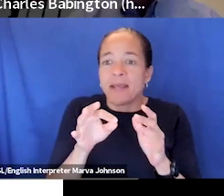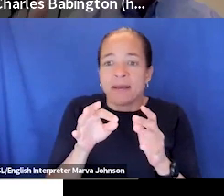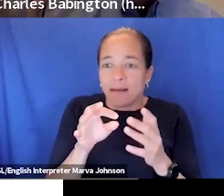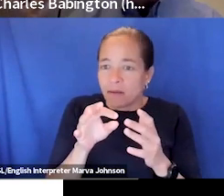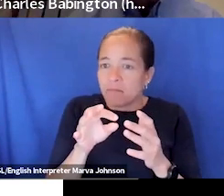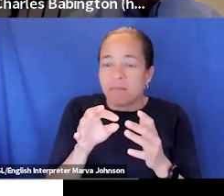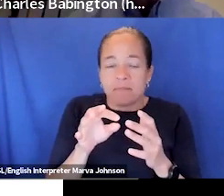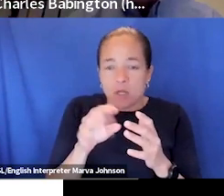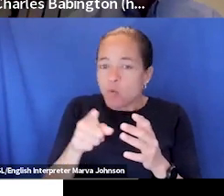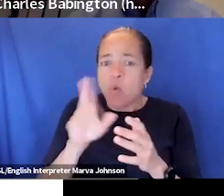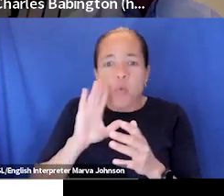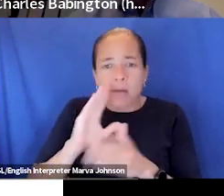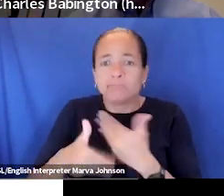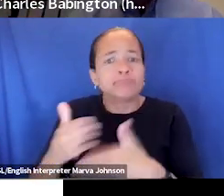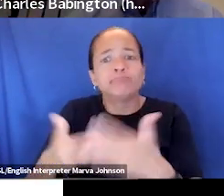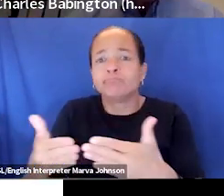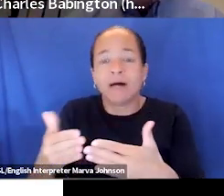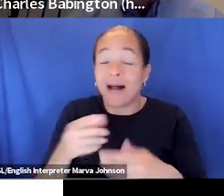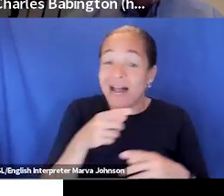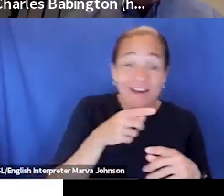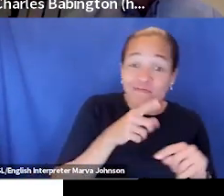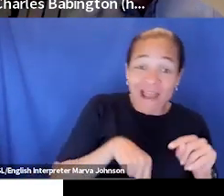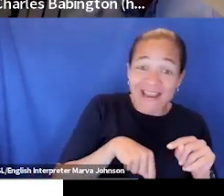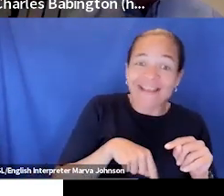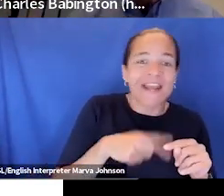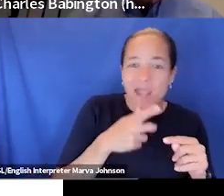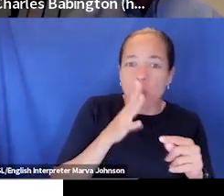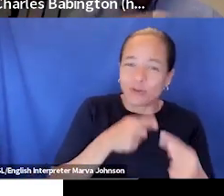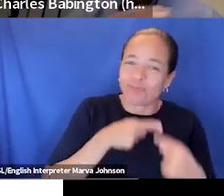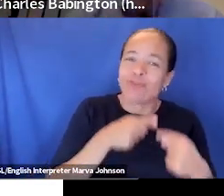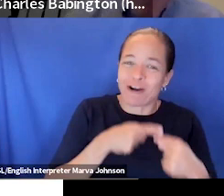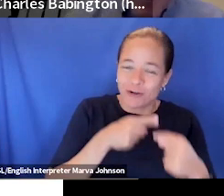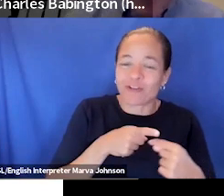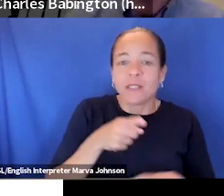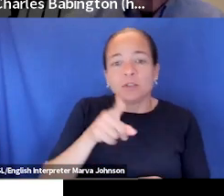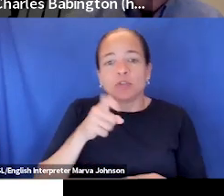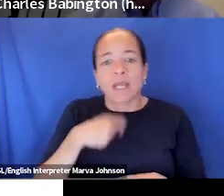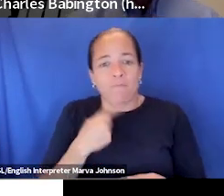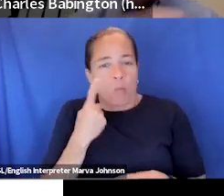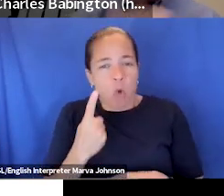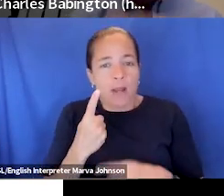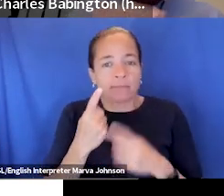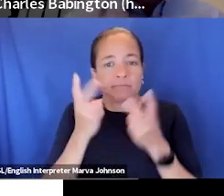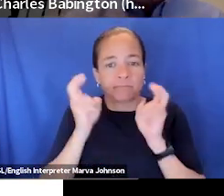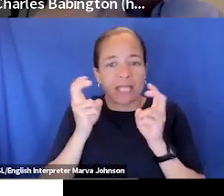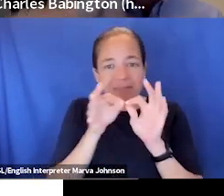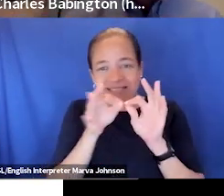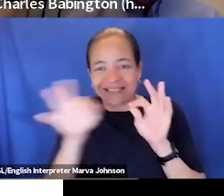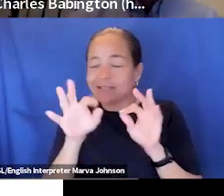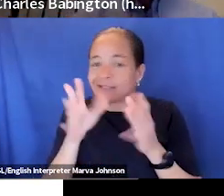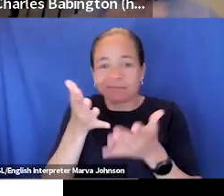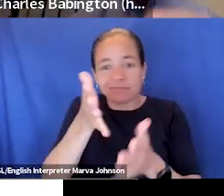you should be able to distill that to one simple sentence, a topic sentence. It's a great way to get started. Just write that